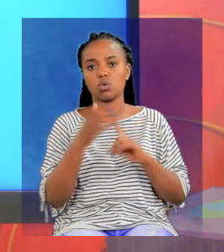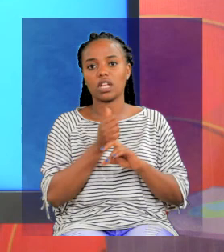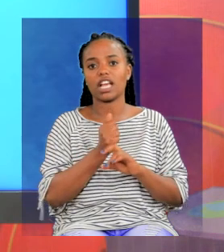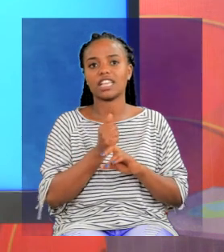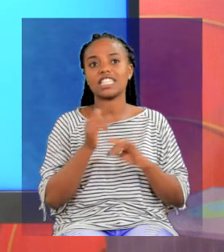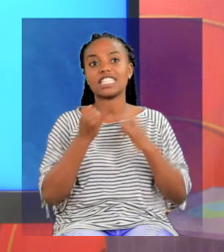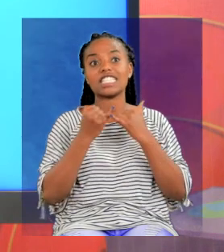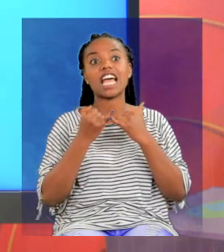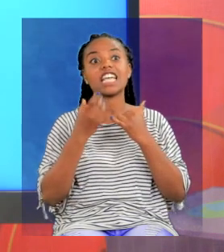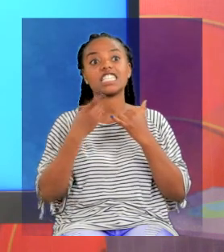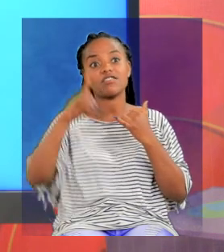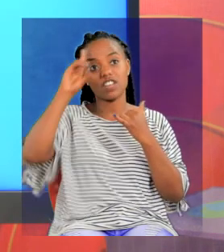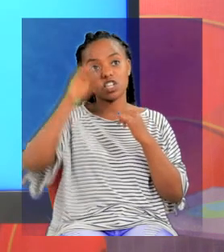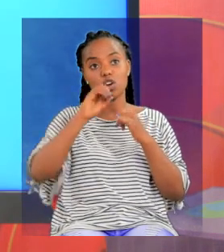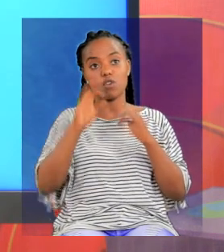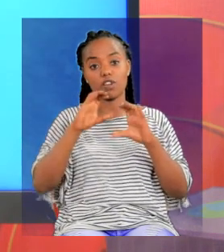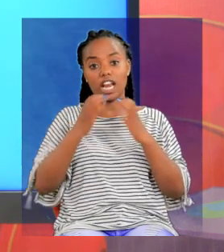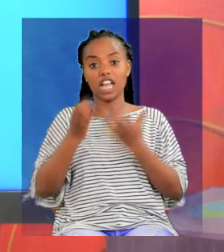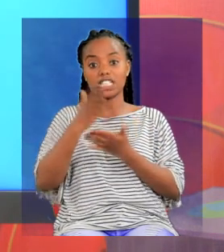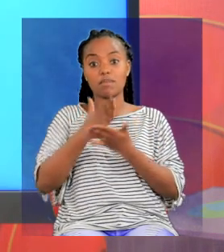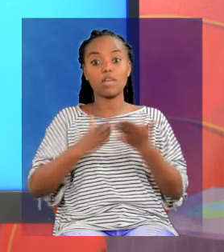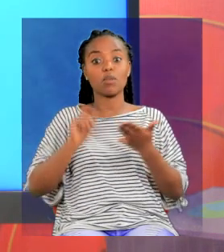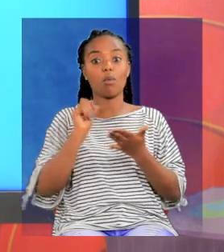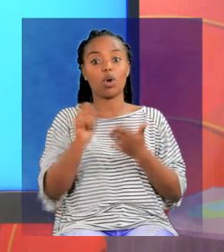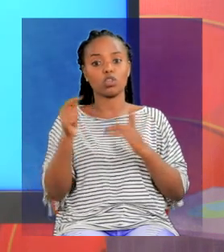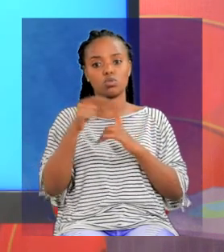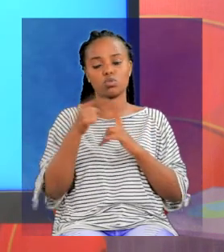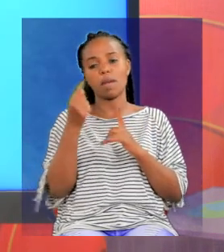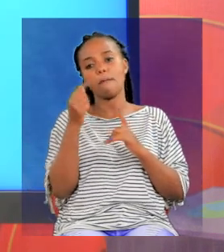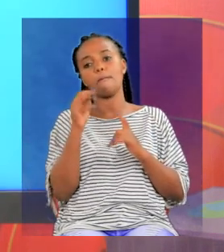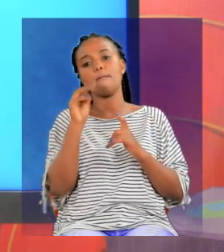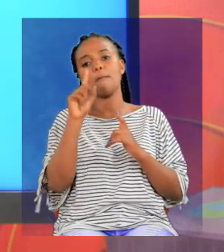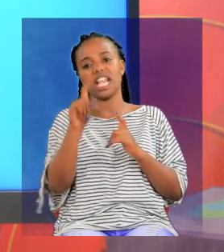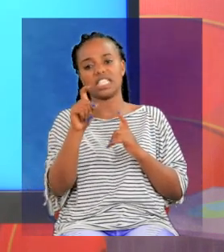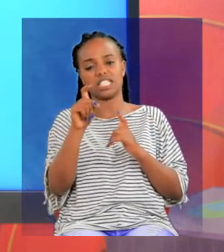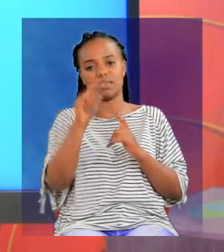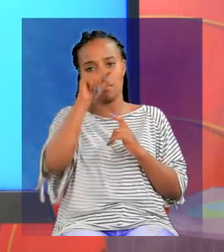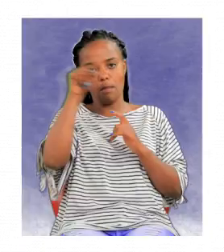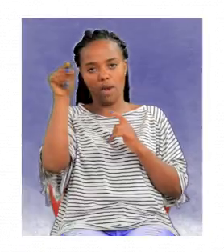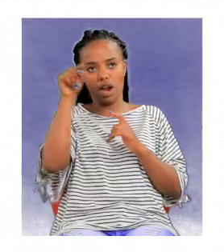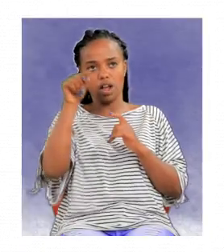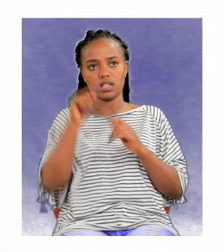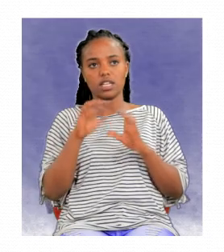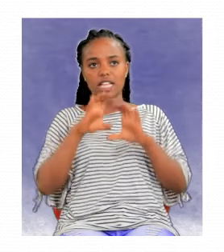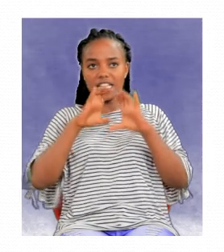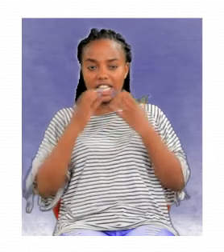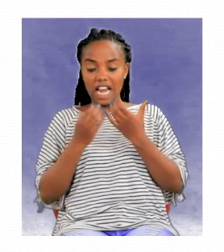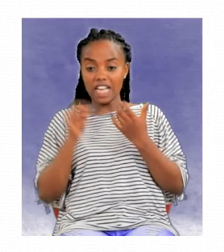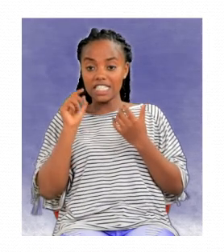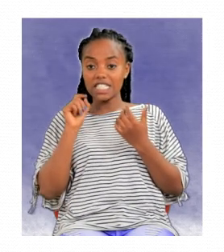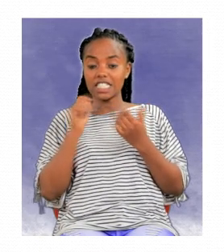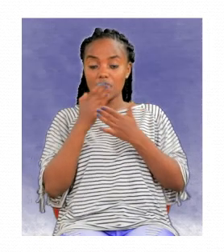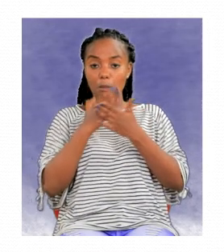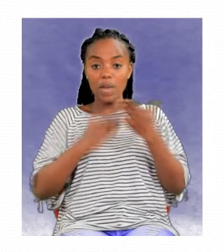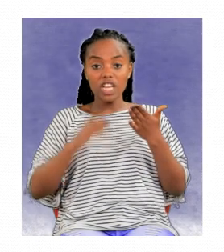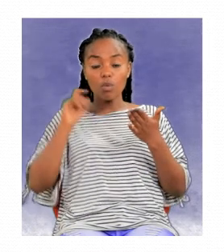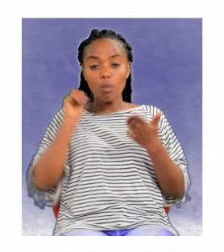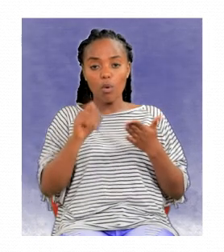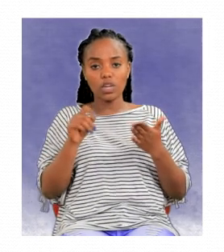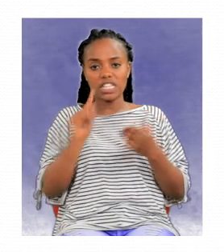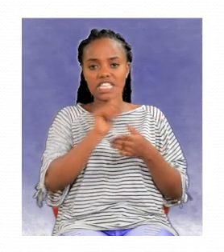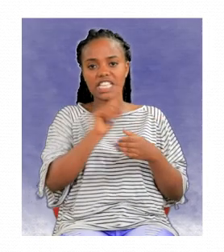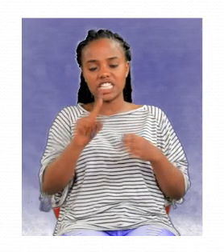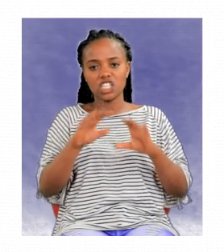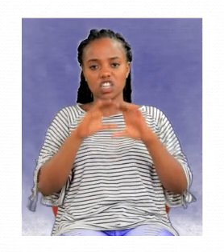the deviation of the class midpoint from the mean. So, the class midpoint for each